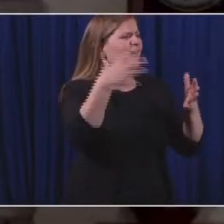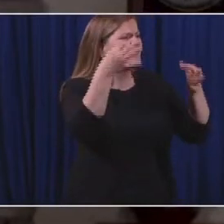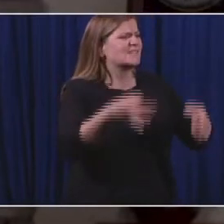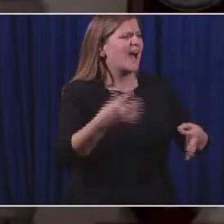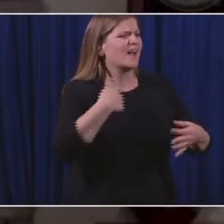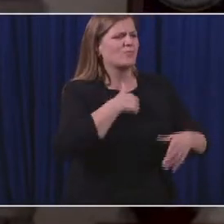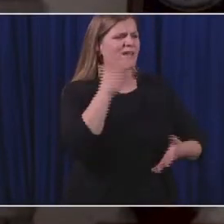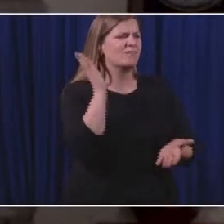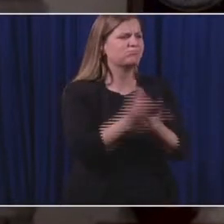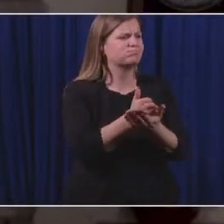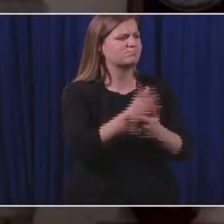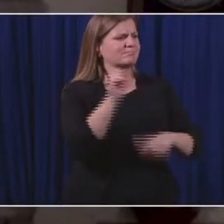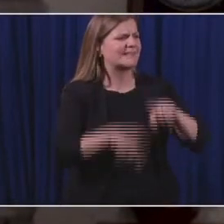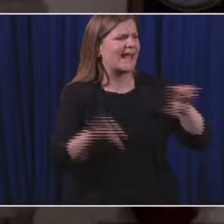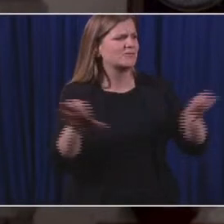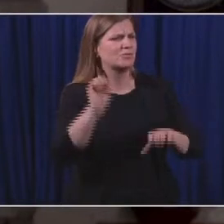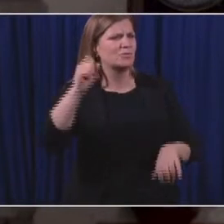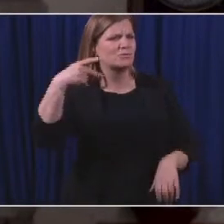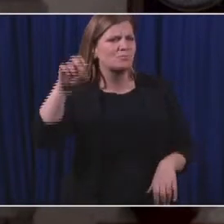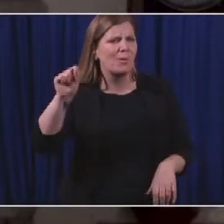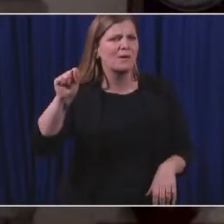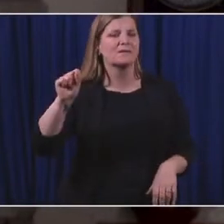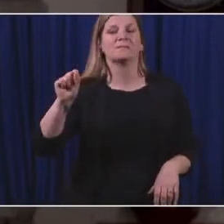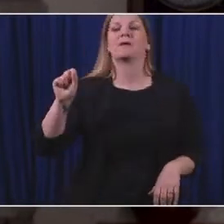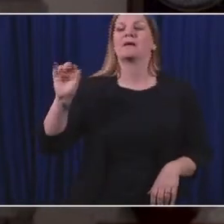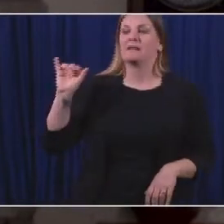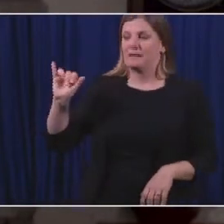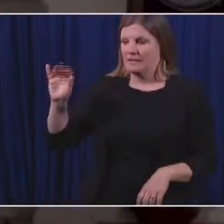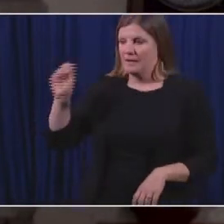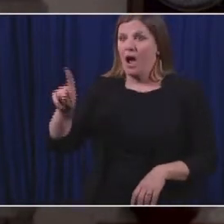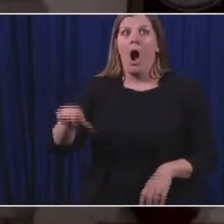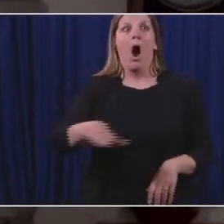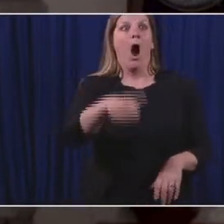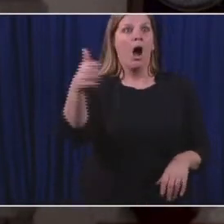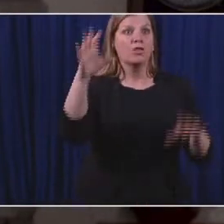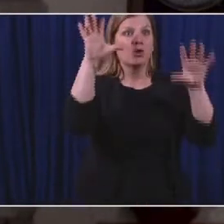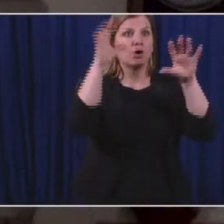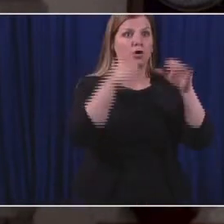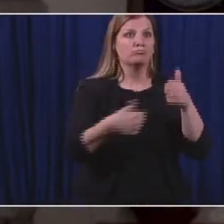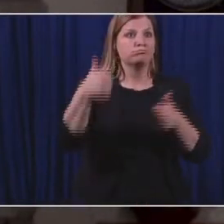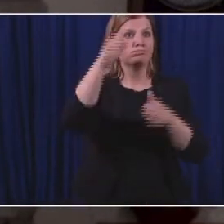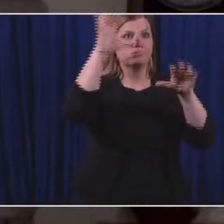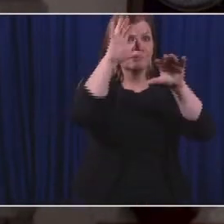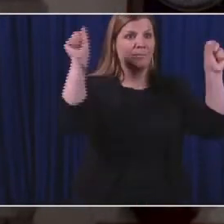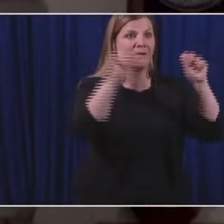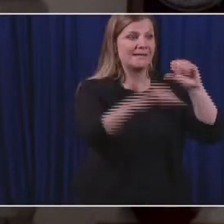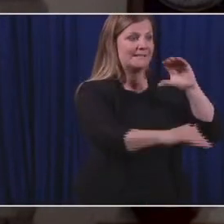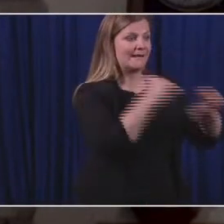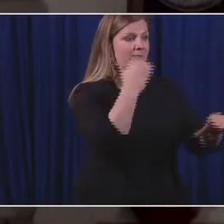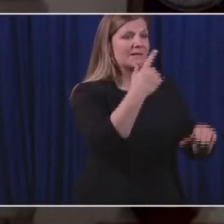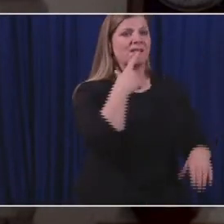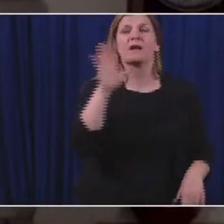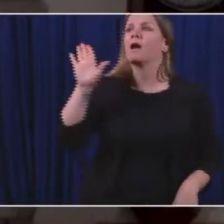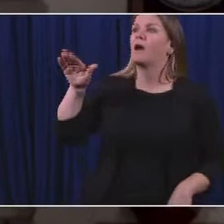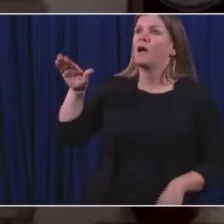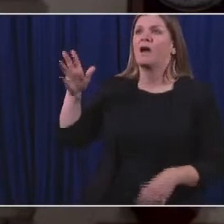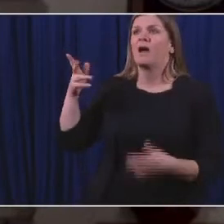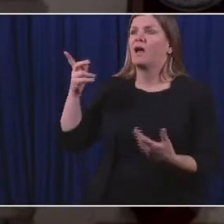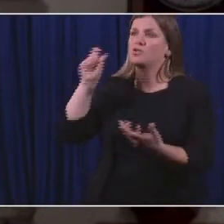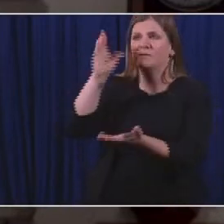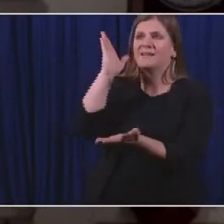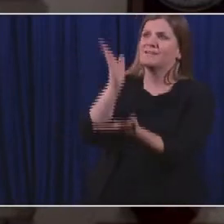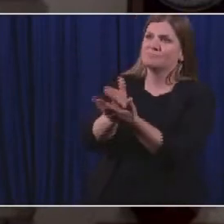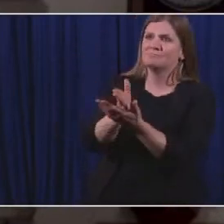sports. I have other superintendents who have written me and said, look, if this is going to happen, we really need a pause in sports